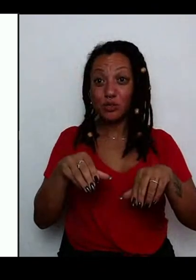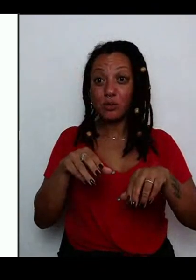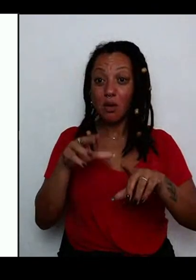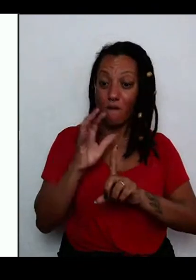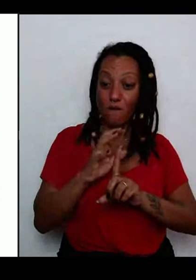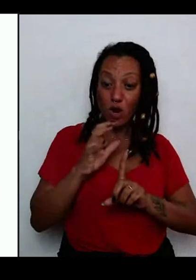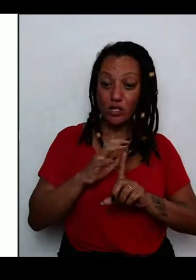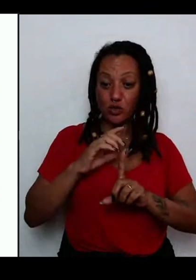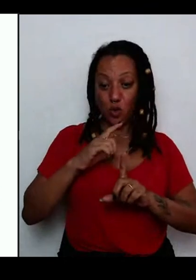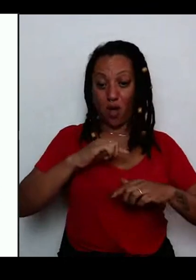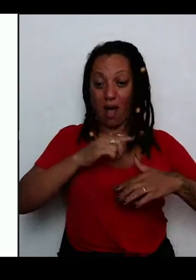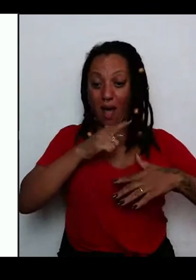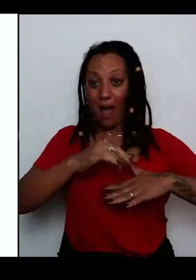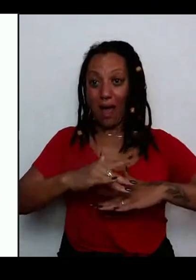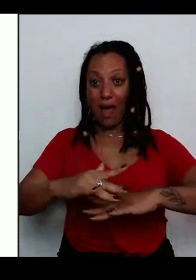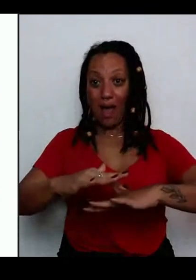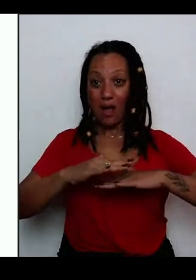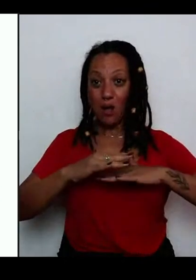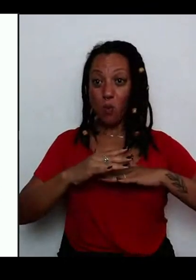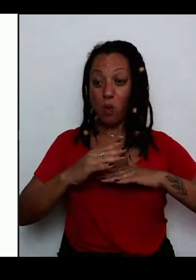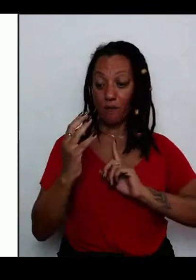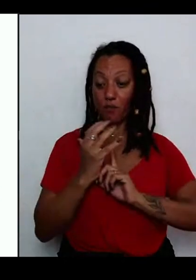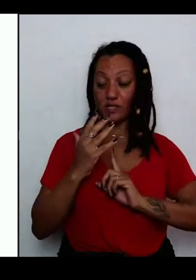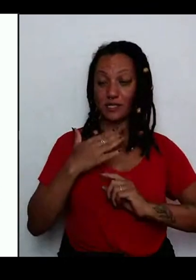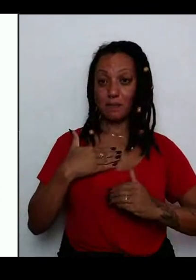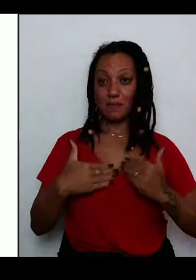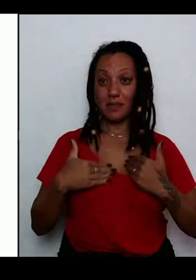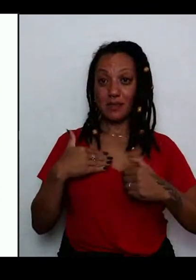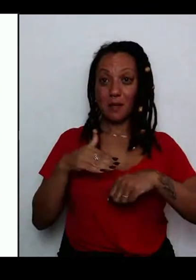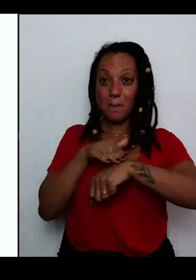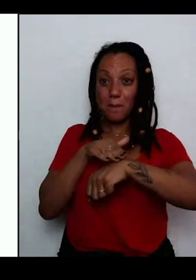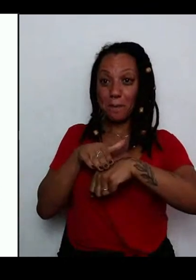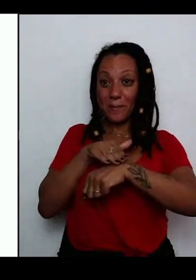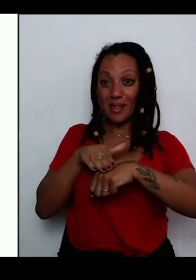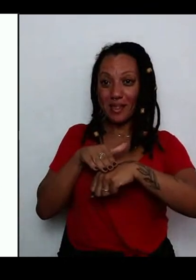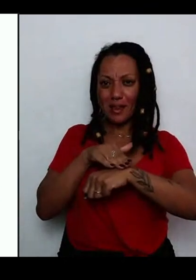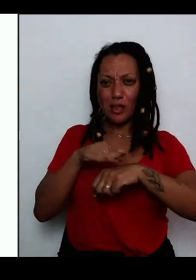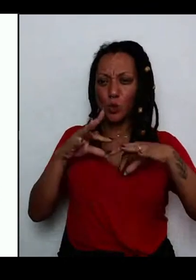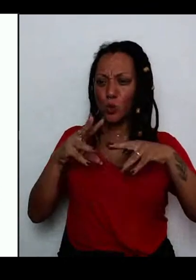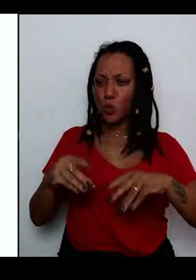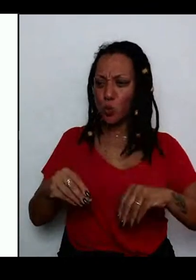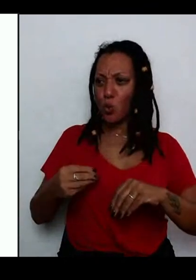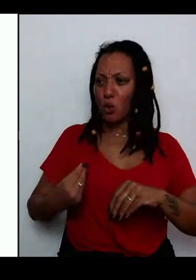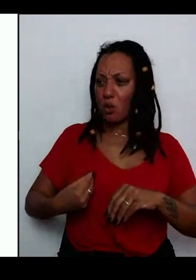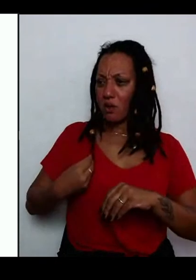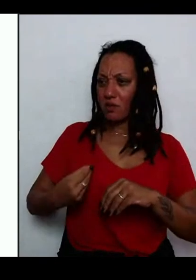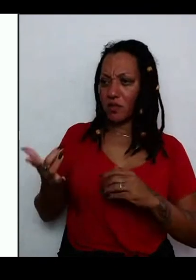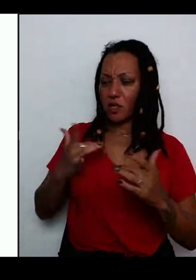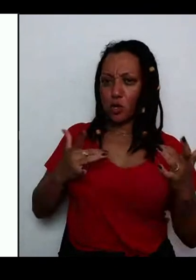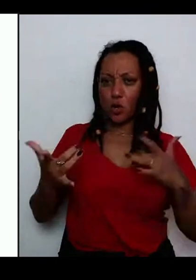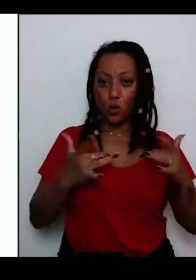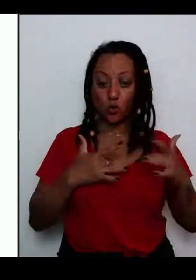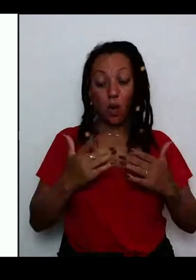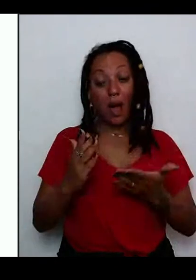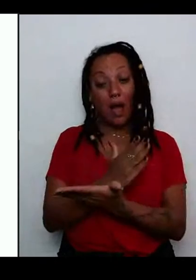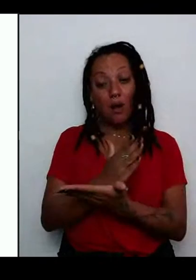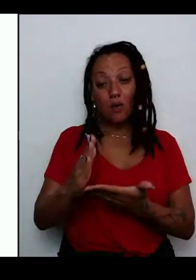one's cultural and biological touched me some of them Changed Me While others passed and registered